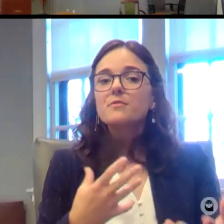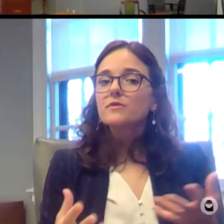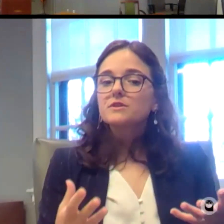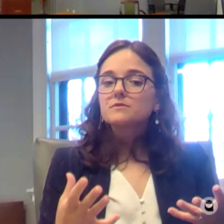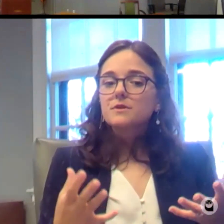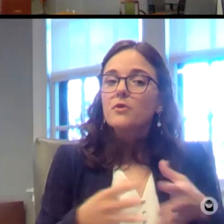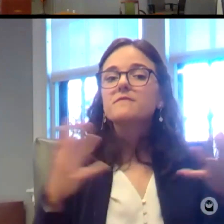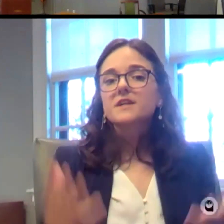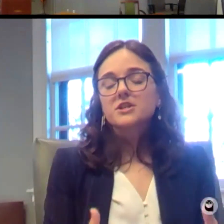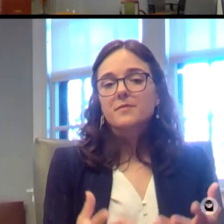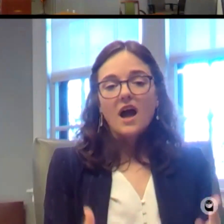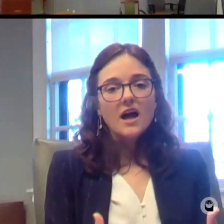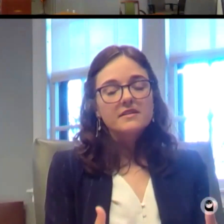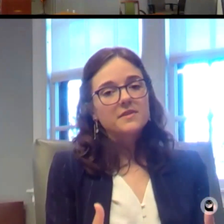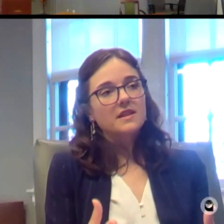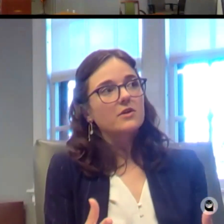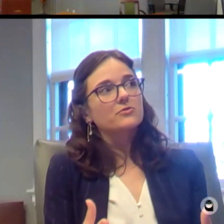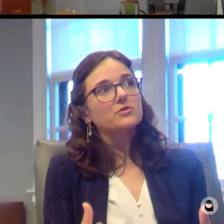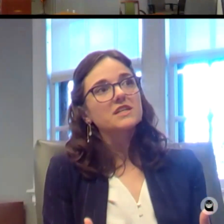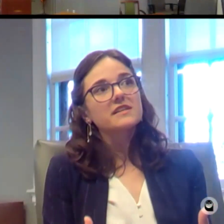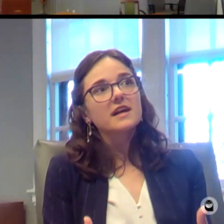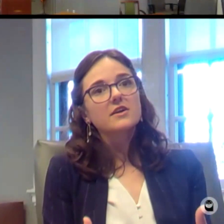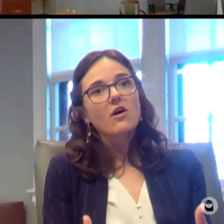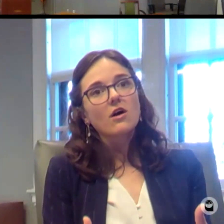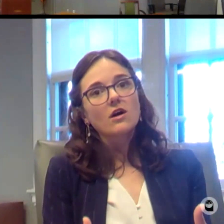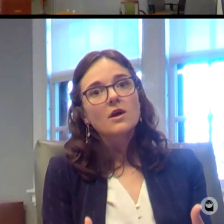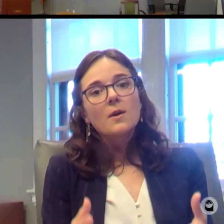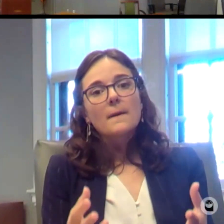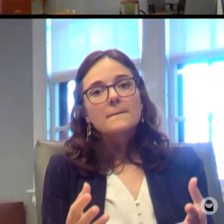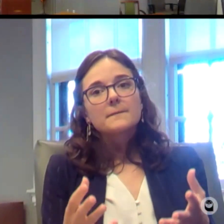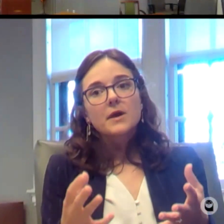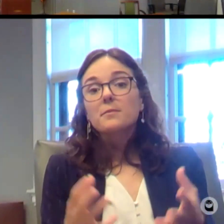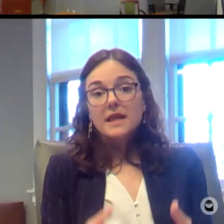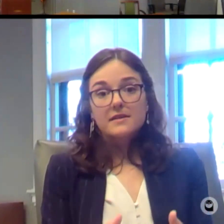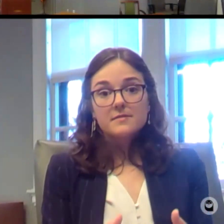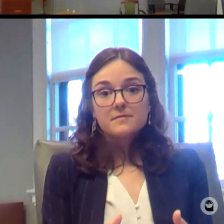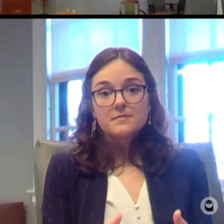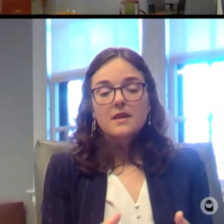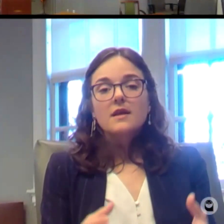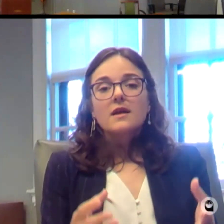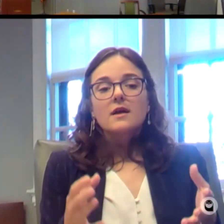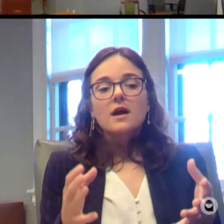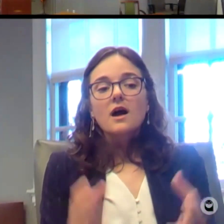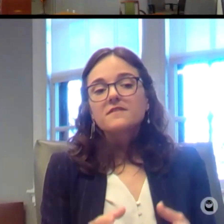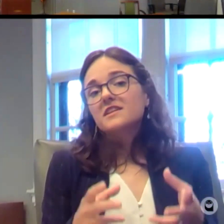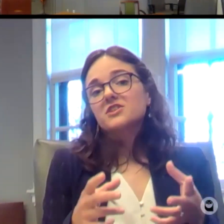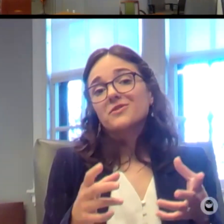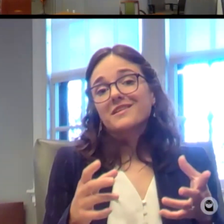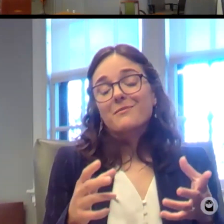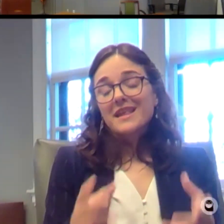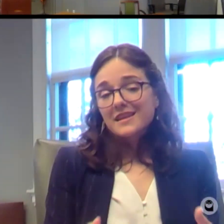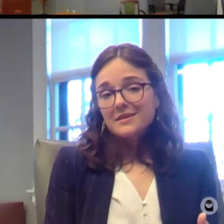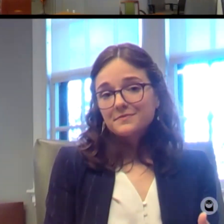So the motivations behind something like cultural genocide are complex.